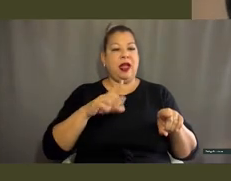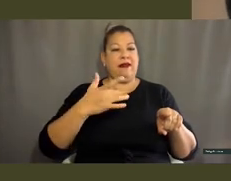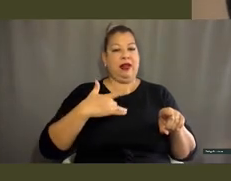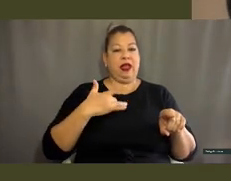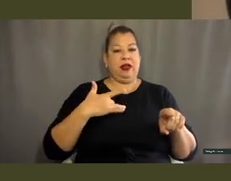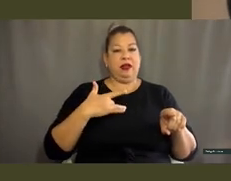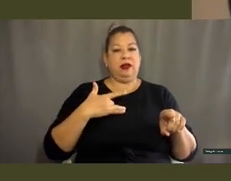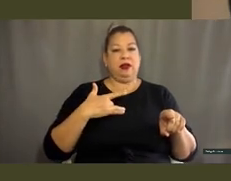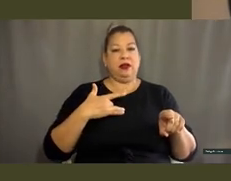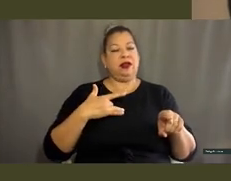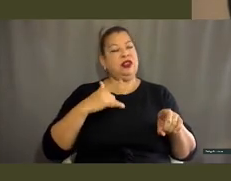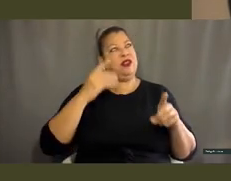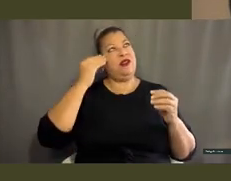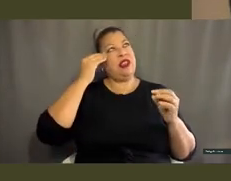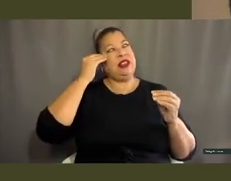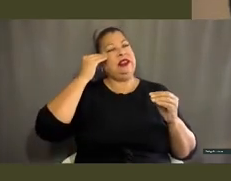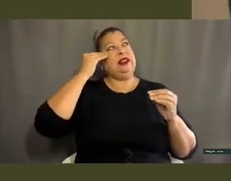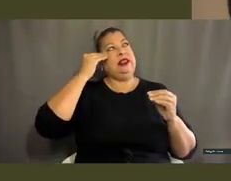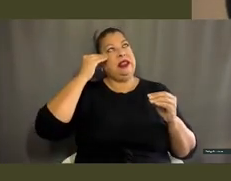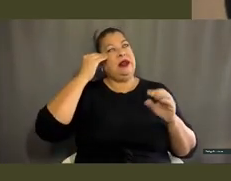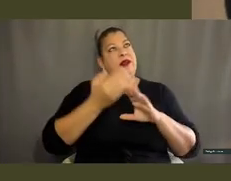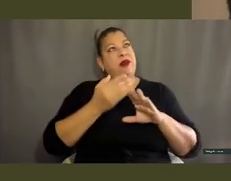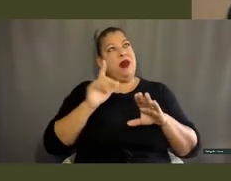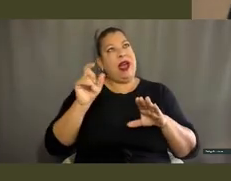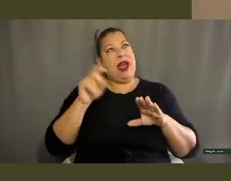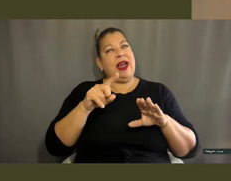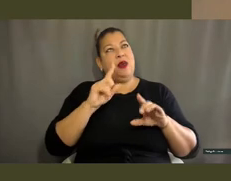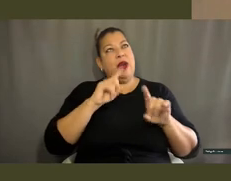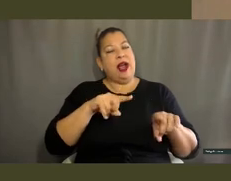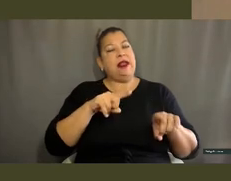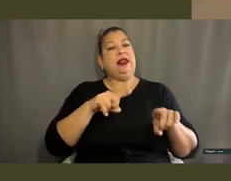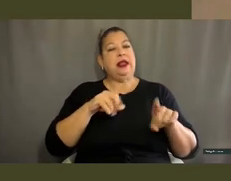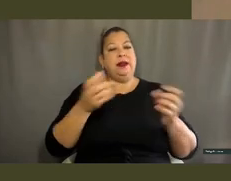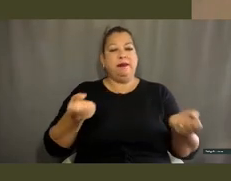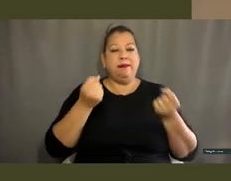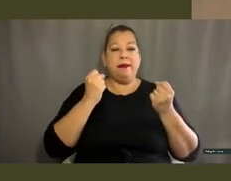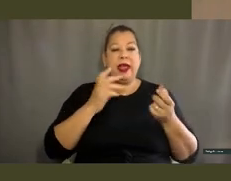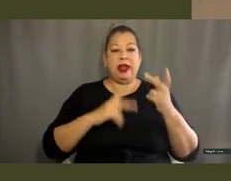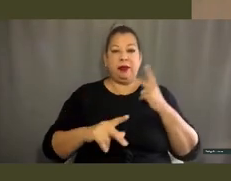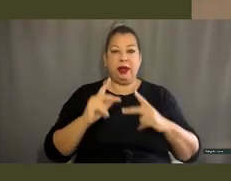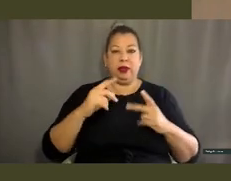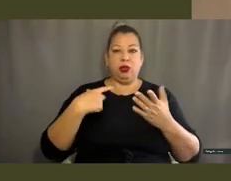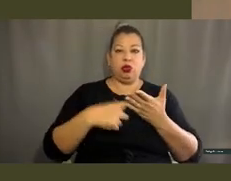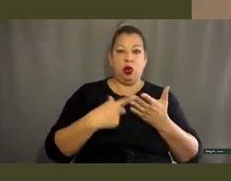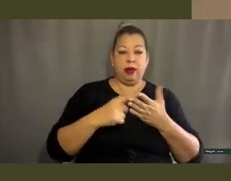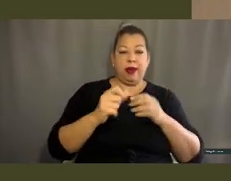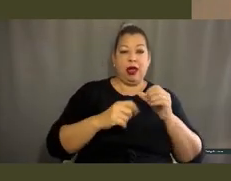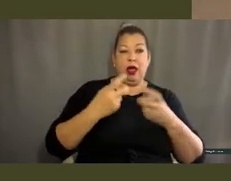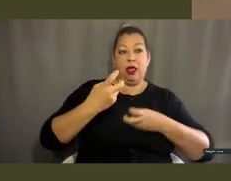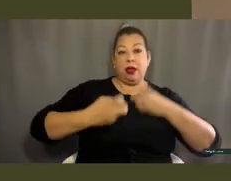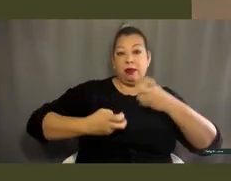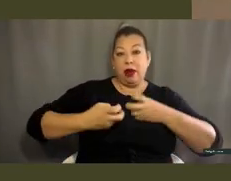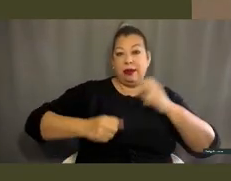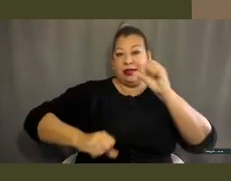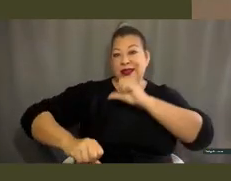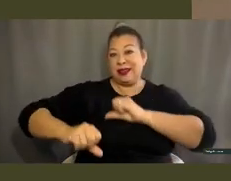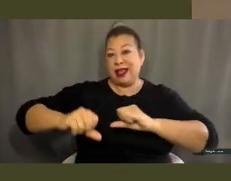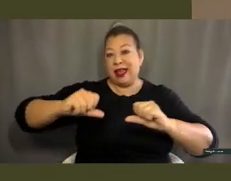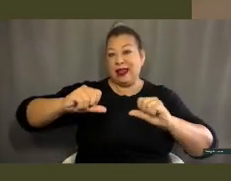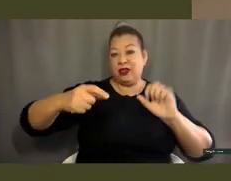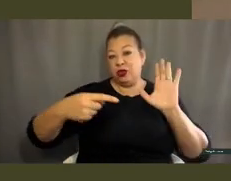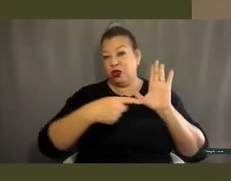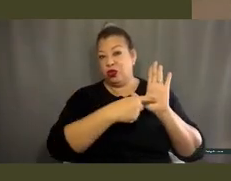a reflection before I do answer the question, in that a lot of people talk about the problems that science has identified. But I think